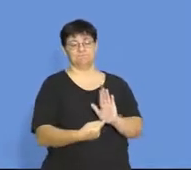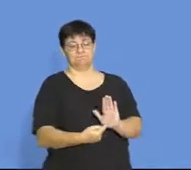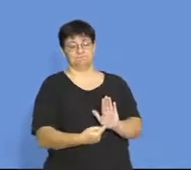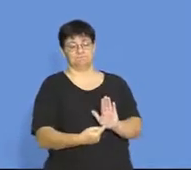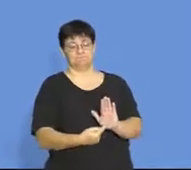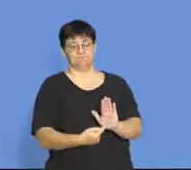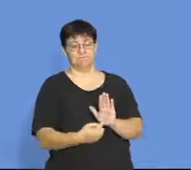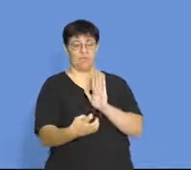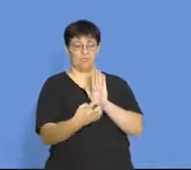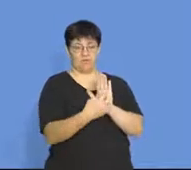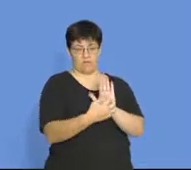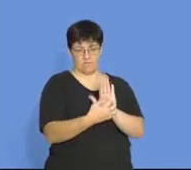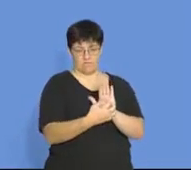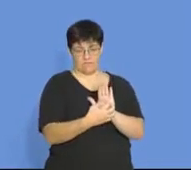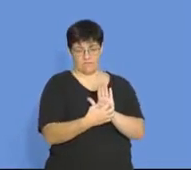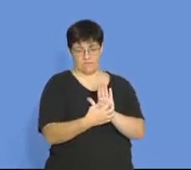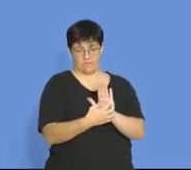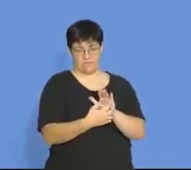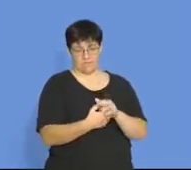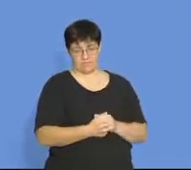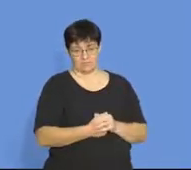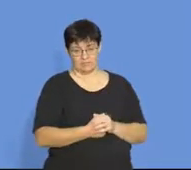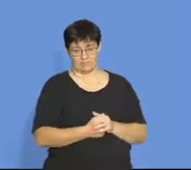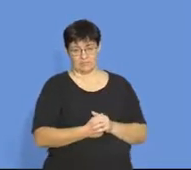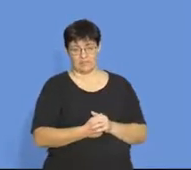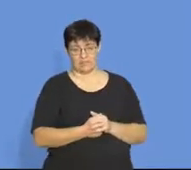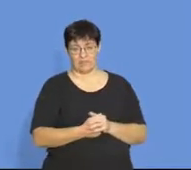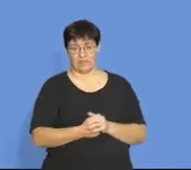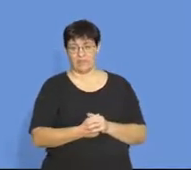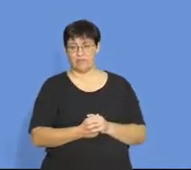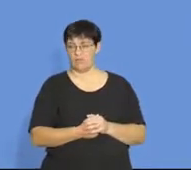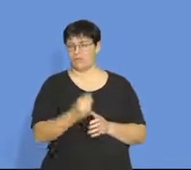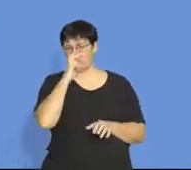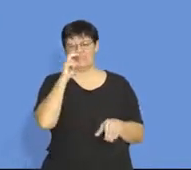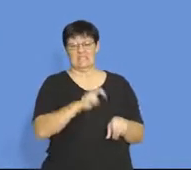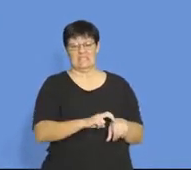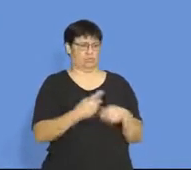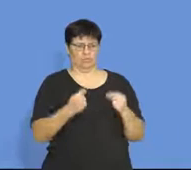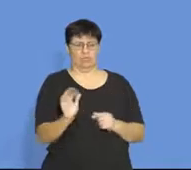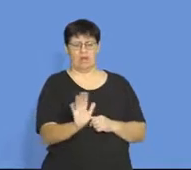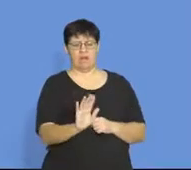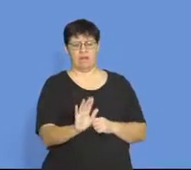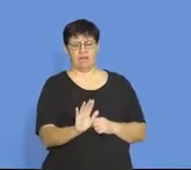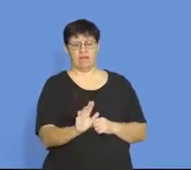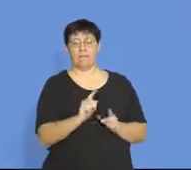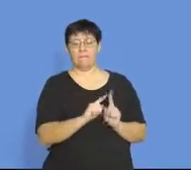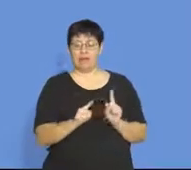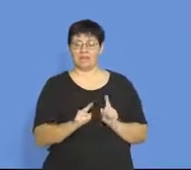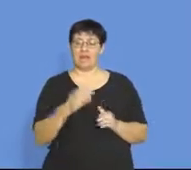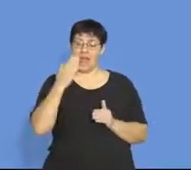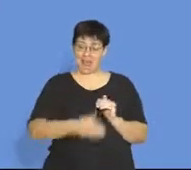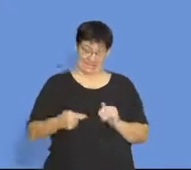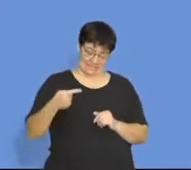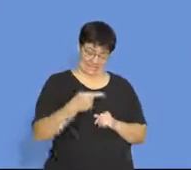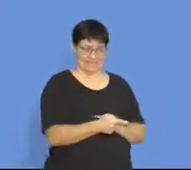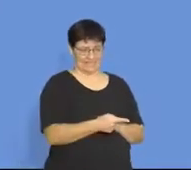that's how you can then see this on a graphical point of view. But you don't necessarily need to do this. The